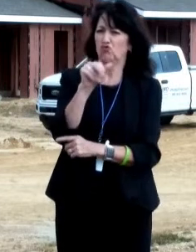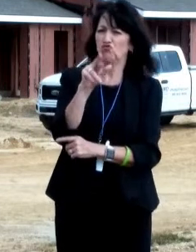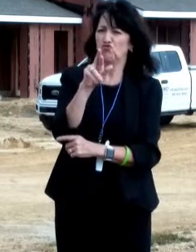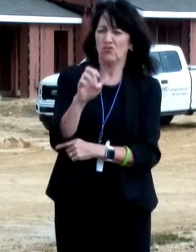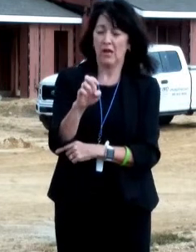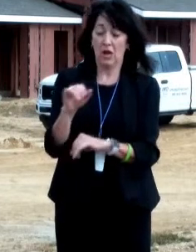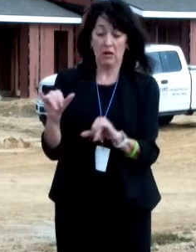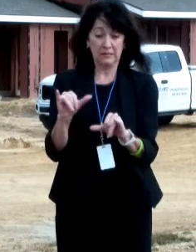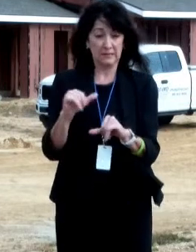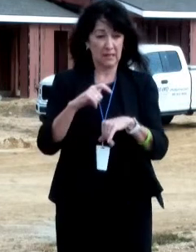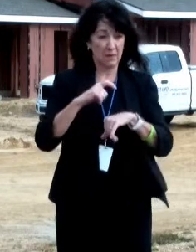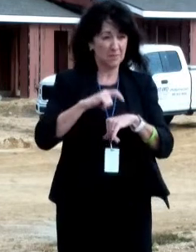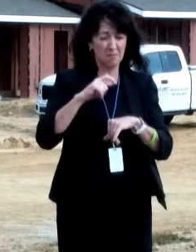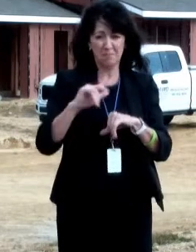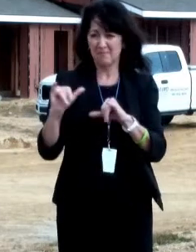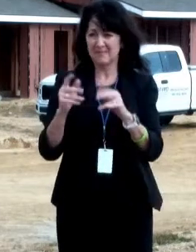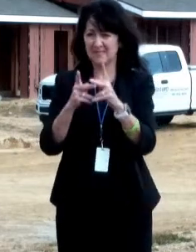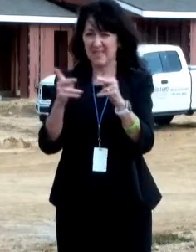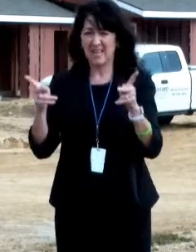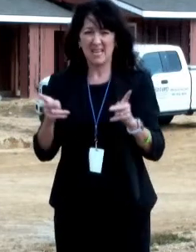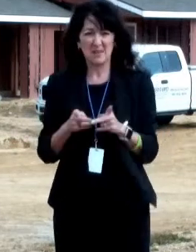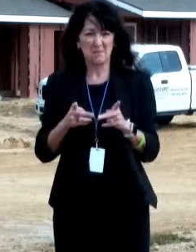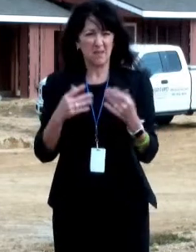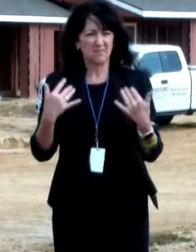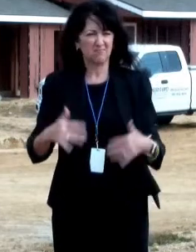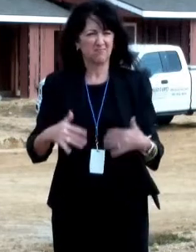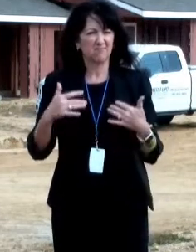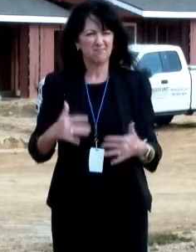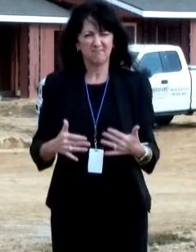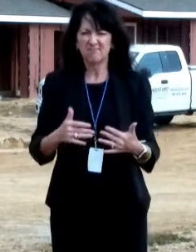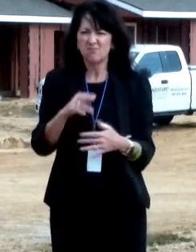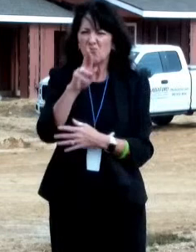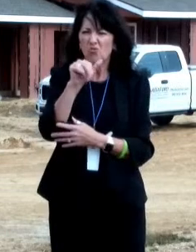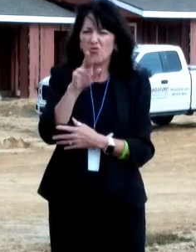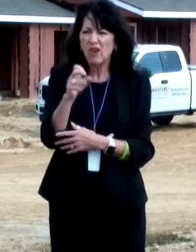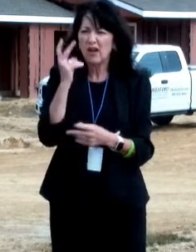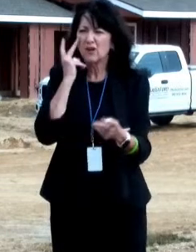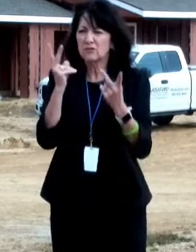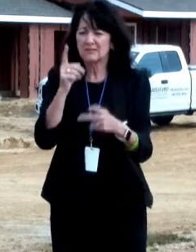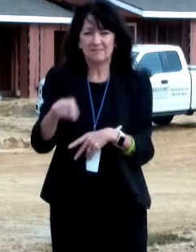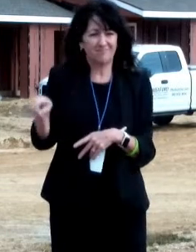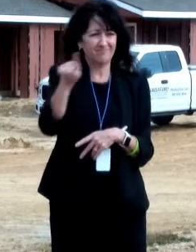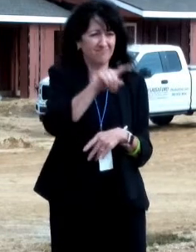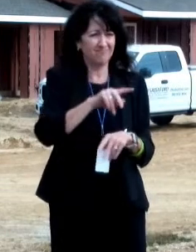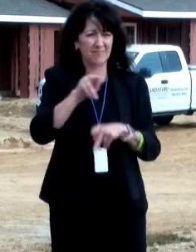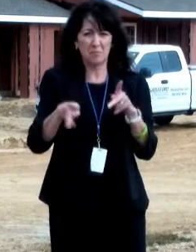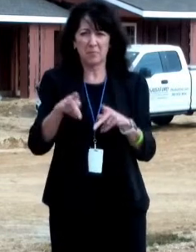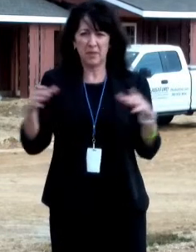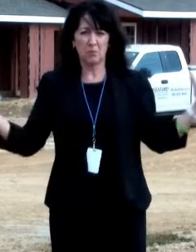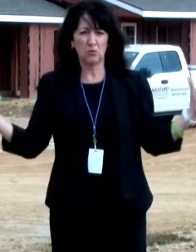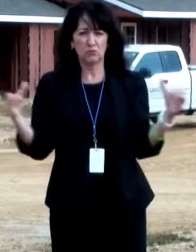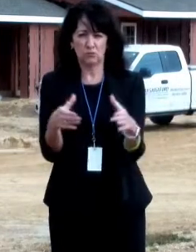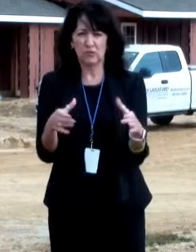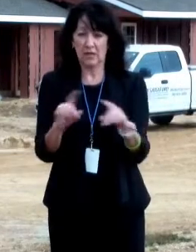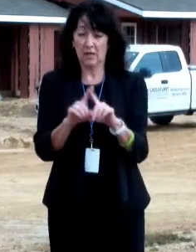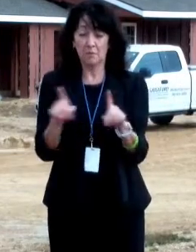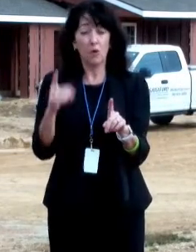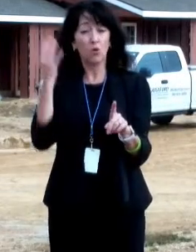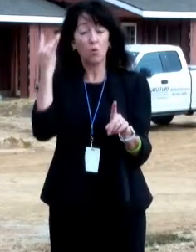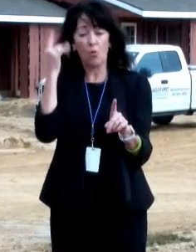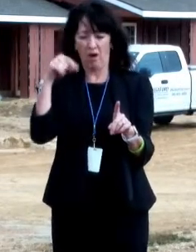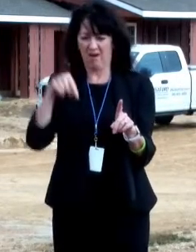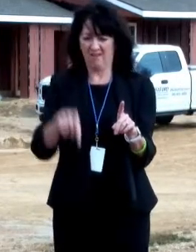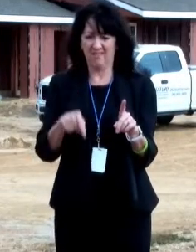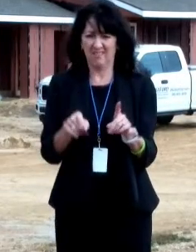place. And where we stand right now is a place where over years the vision has gone